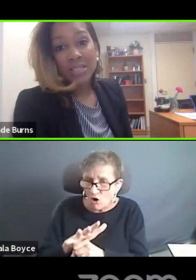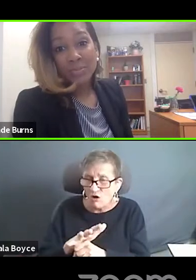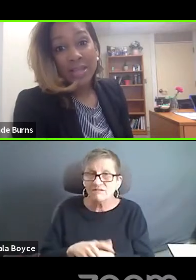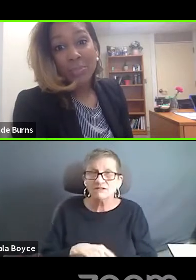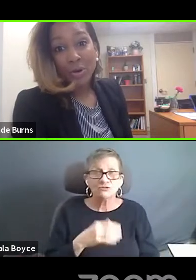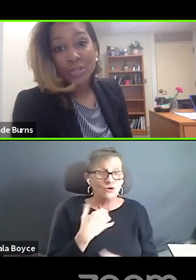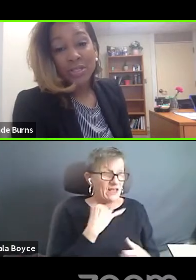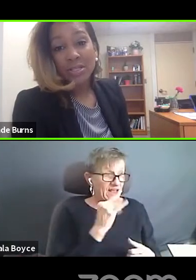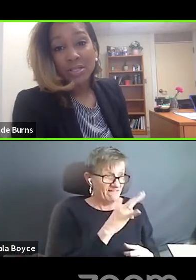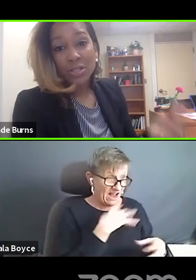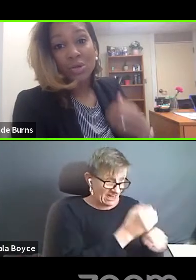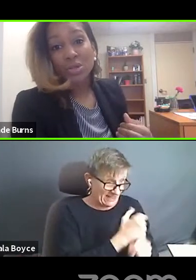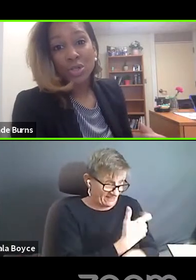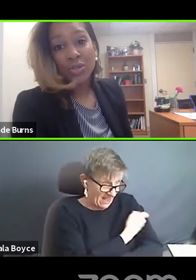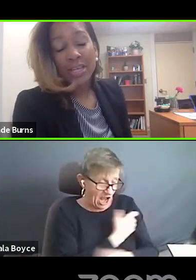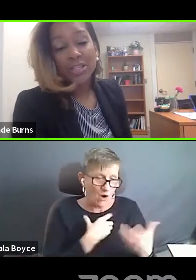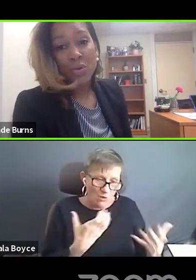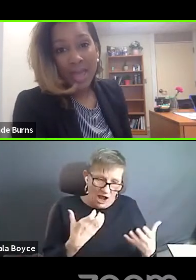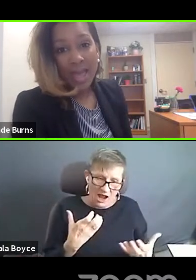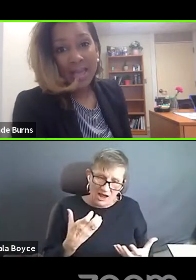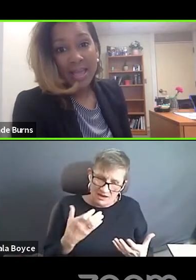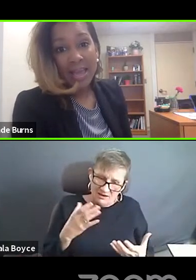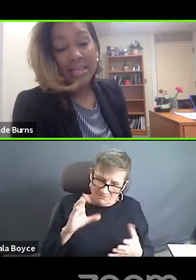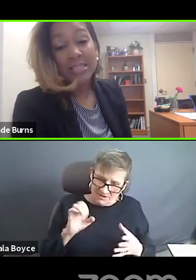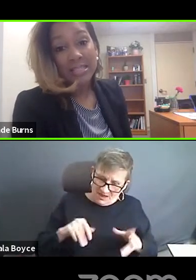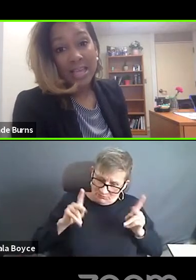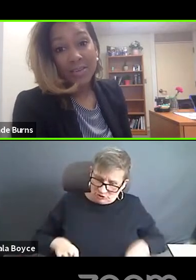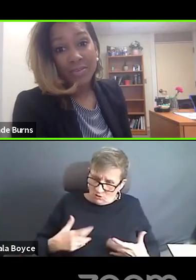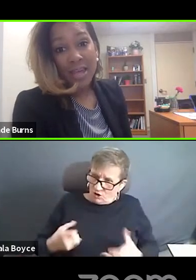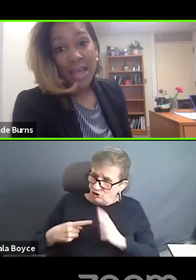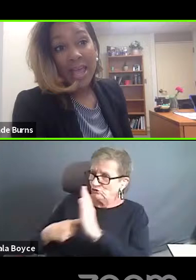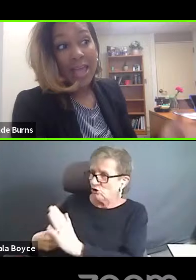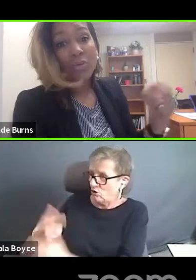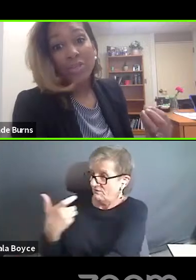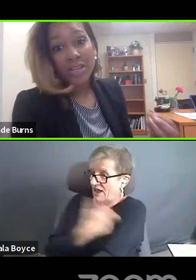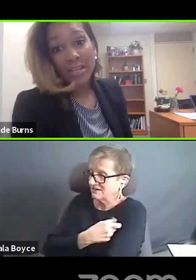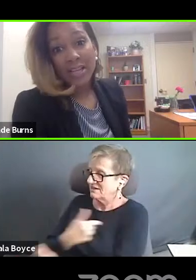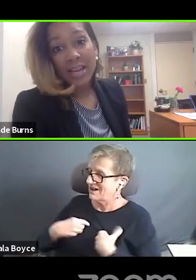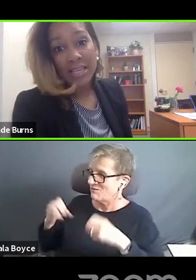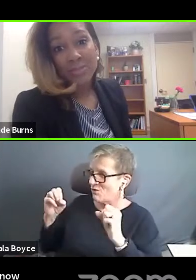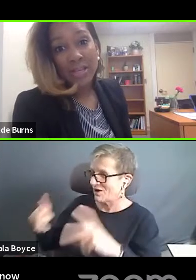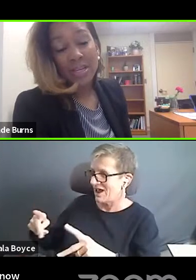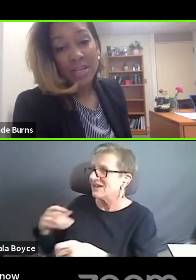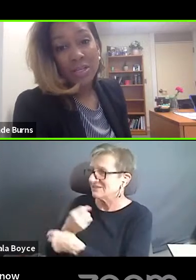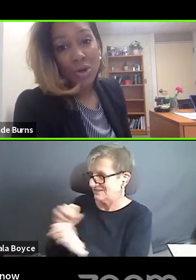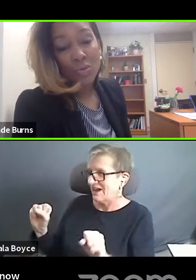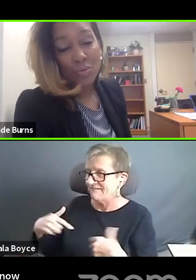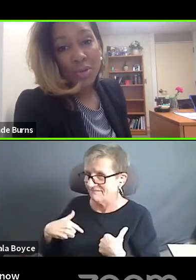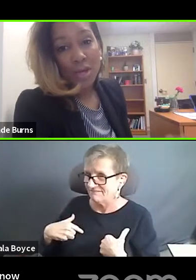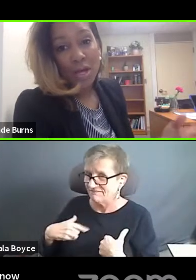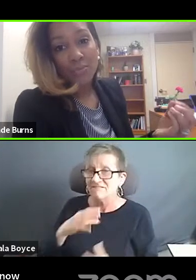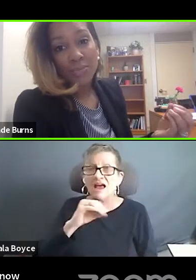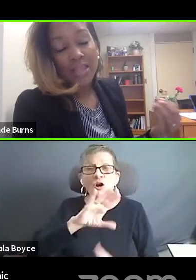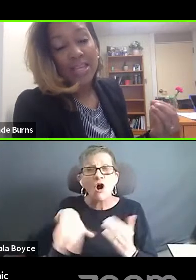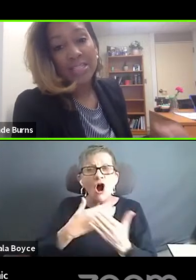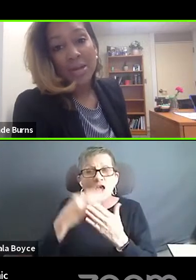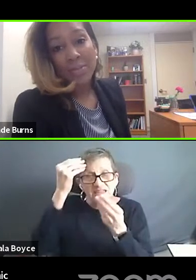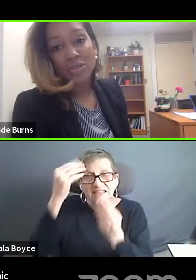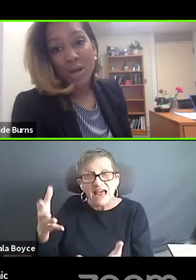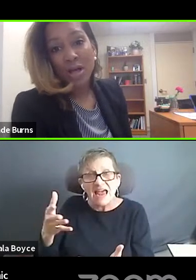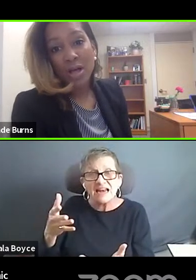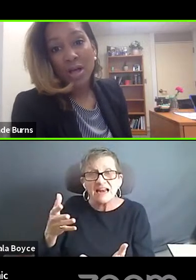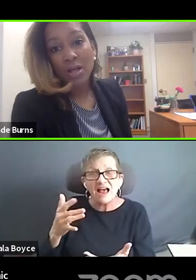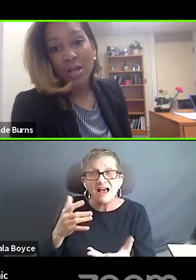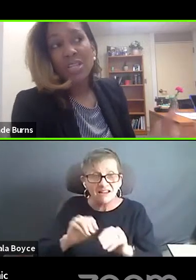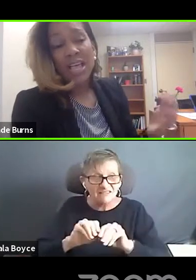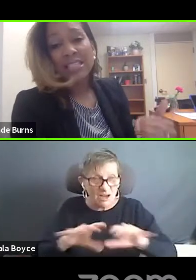I wanted to be that person, you know, to show that it's okay and it's safe. And with all the data that has been, you know, that has come out